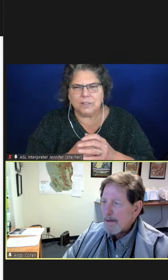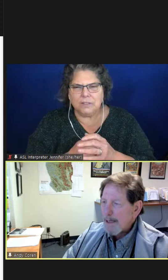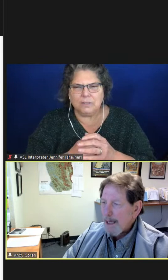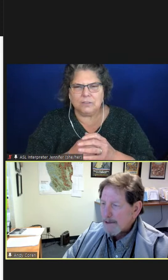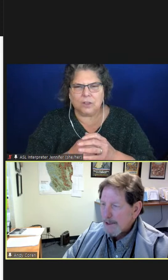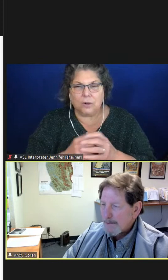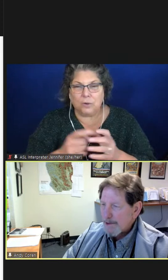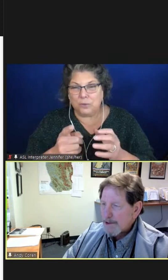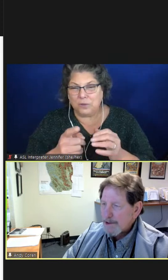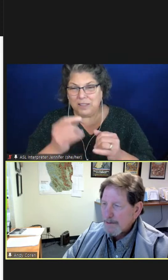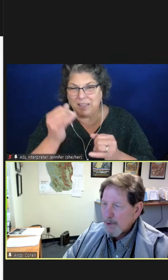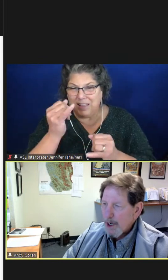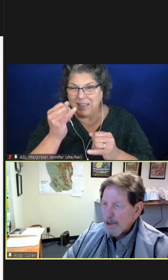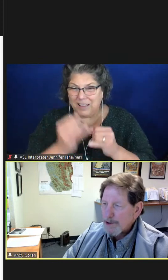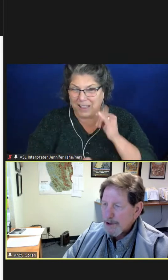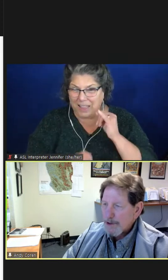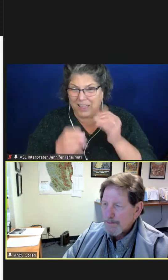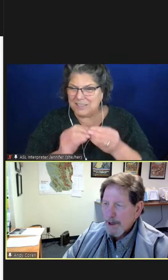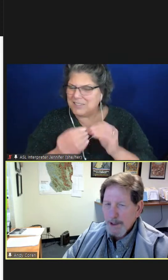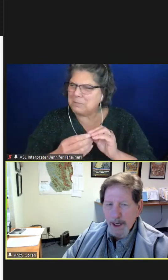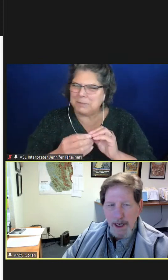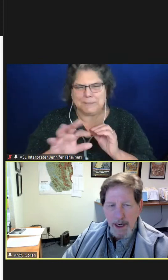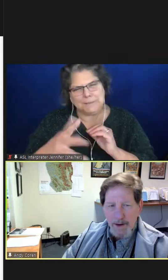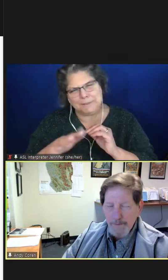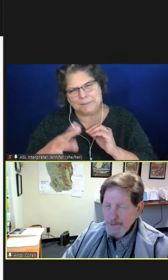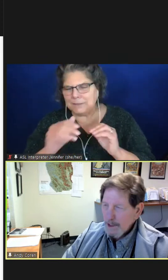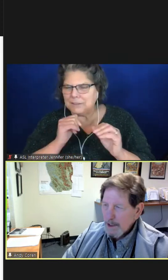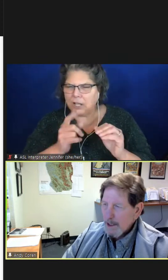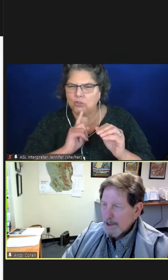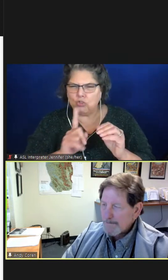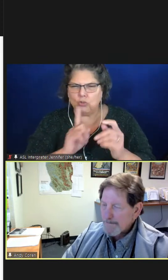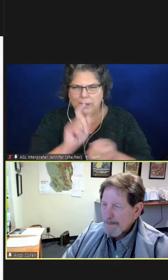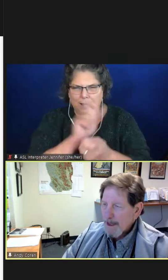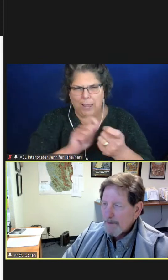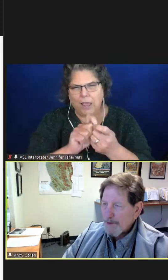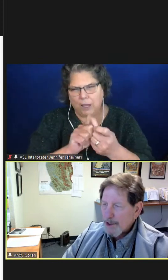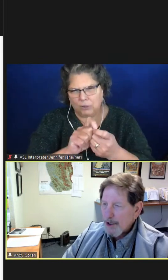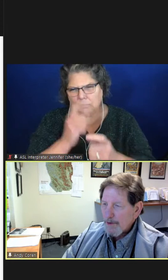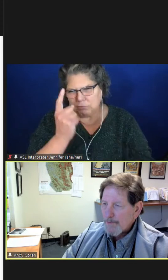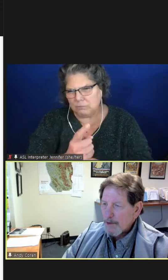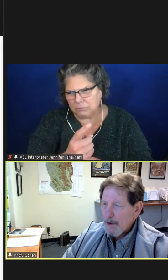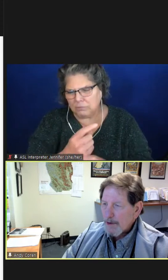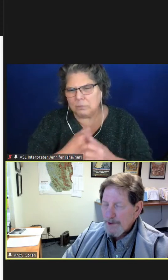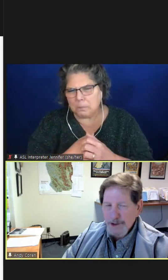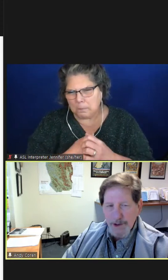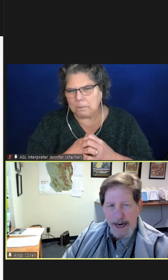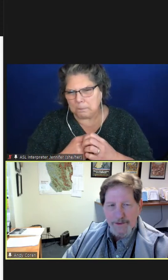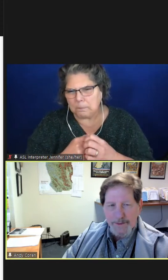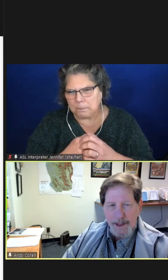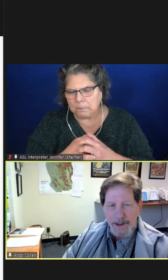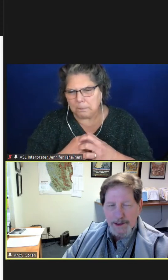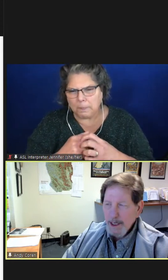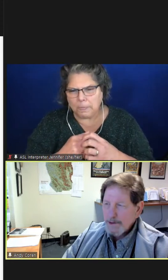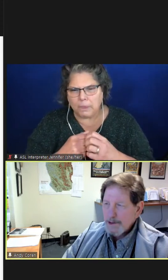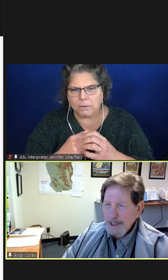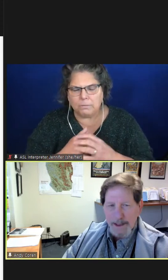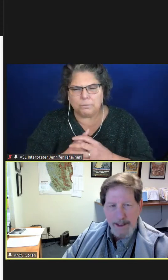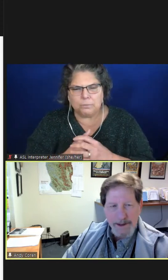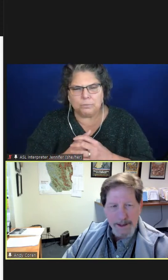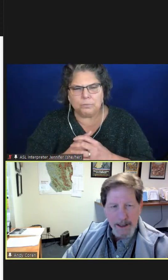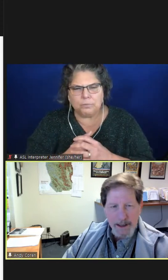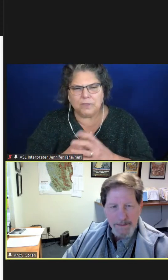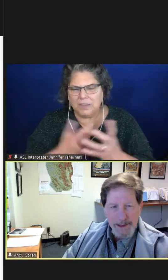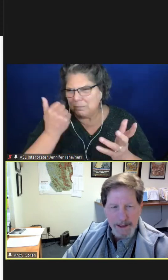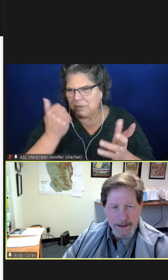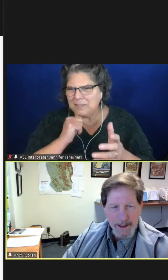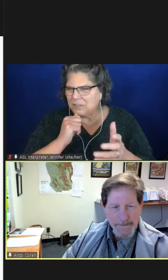may not be as deep. This is the more uncertain part of the curve on all of these graphs because the data